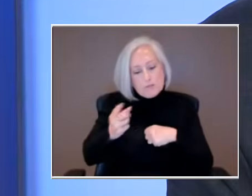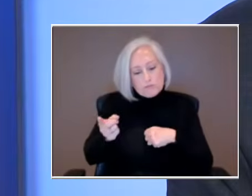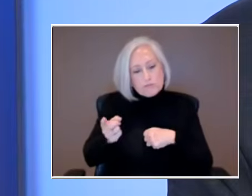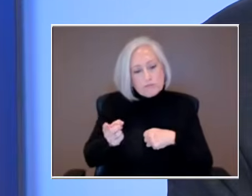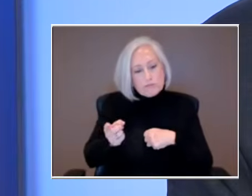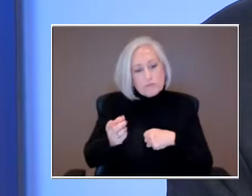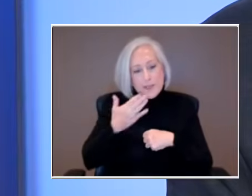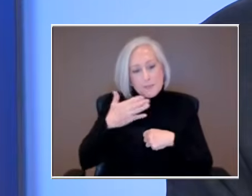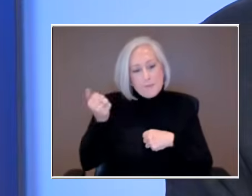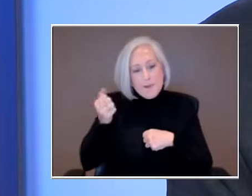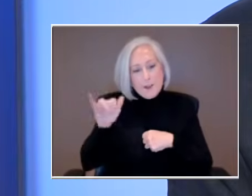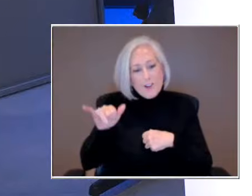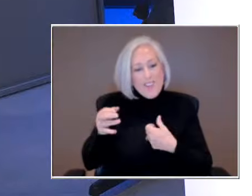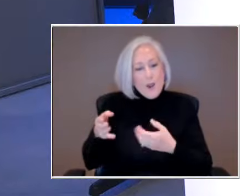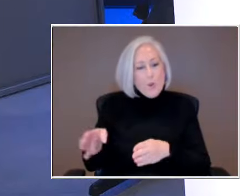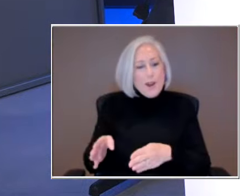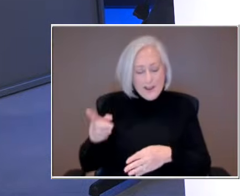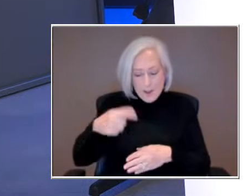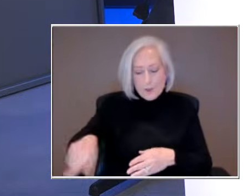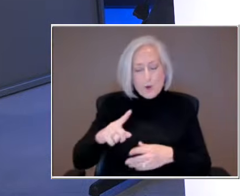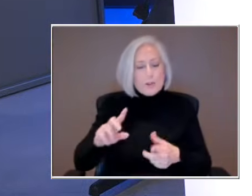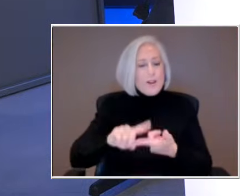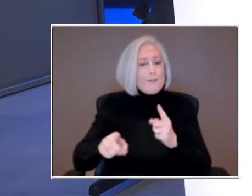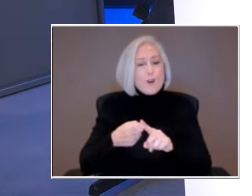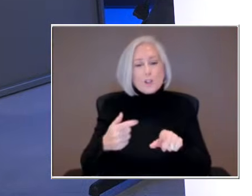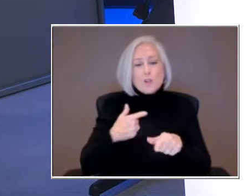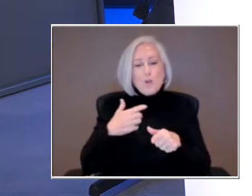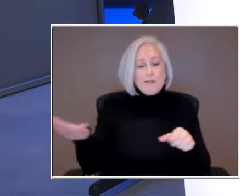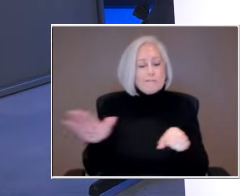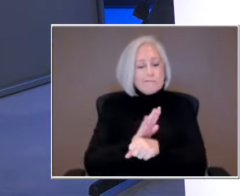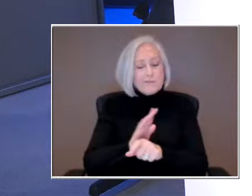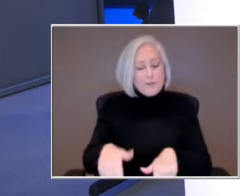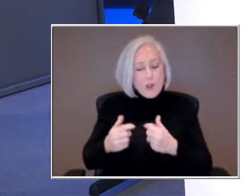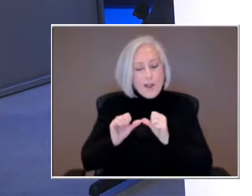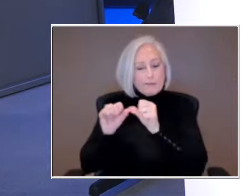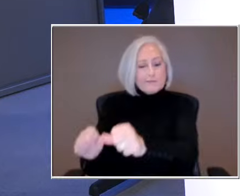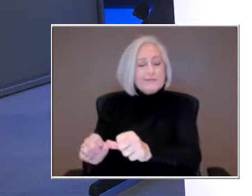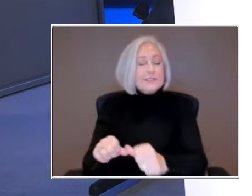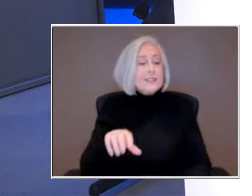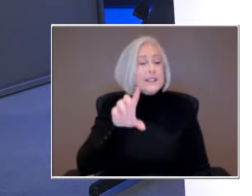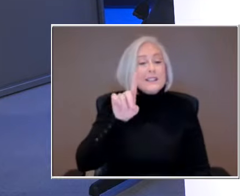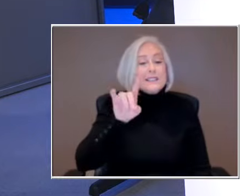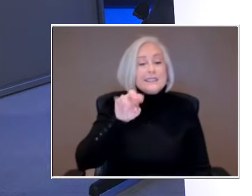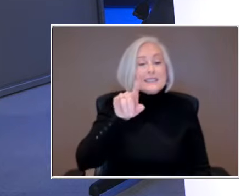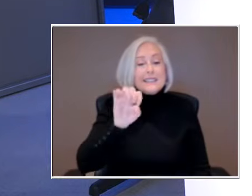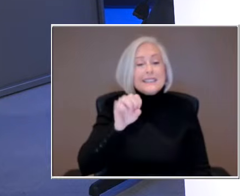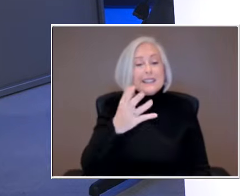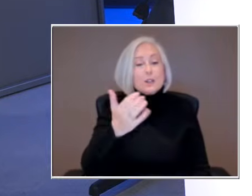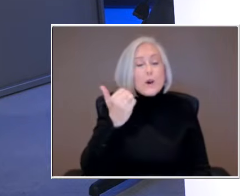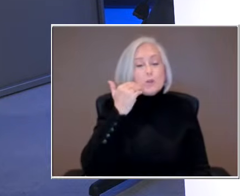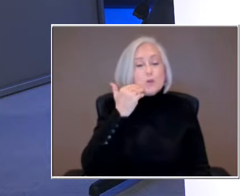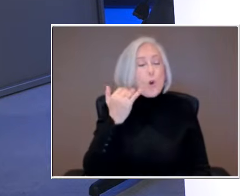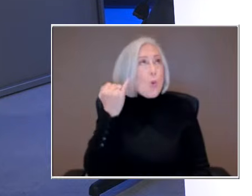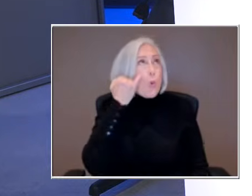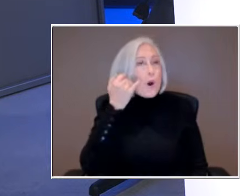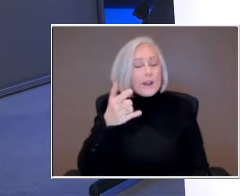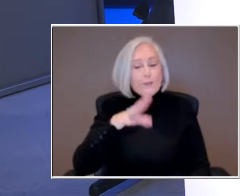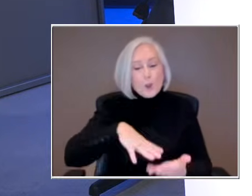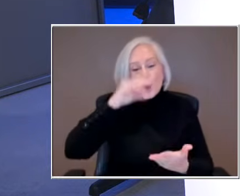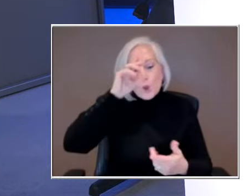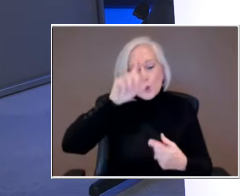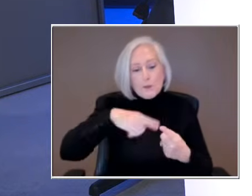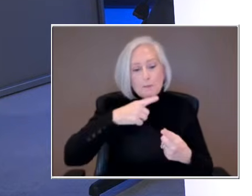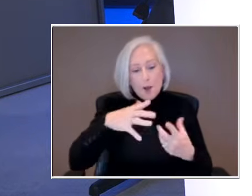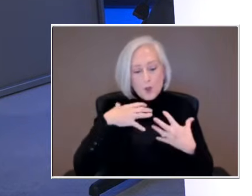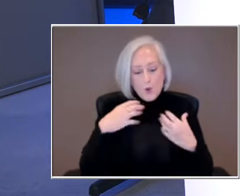way. Those are the friends you have for your whole life. Yeah. Denise wants to know, what have you learned about your health as far as if it's